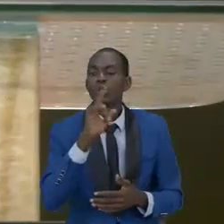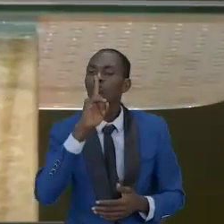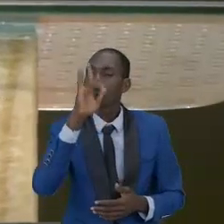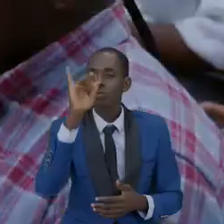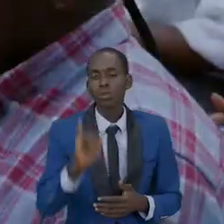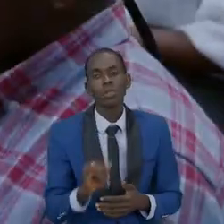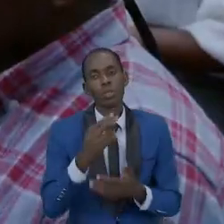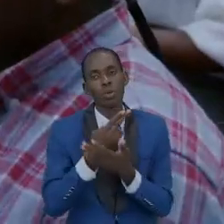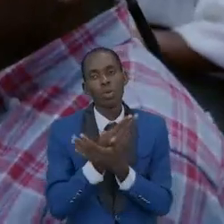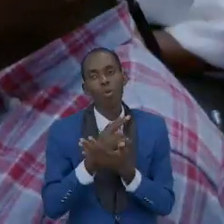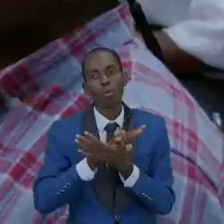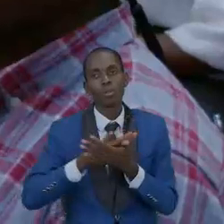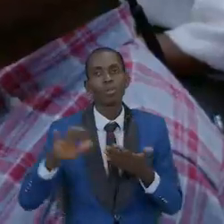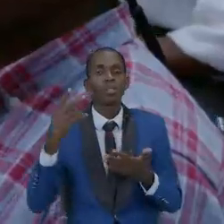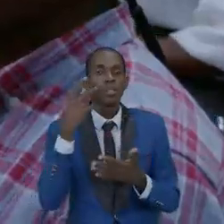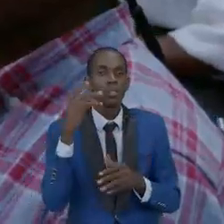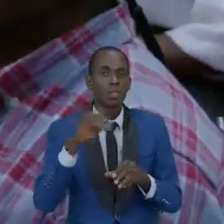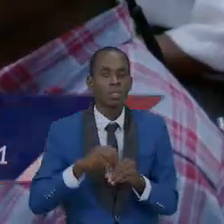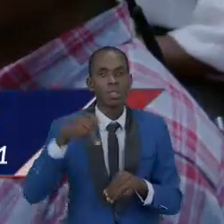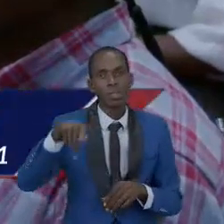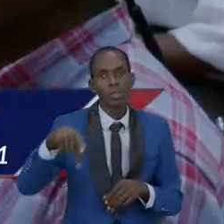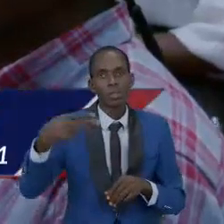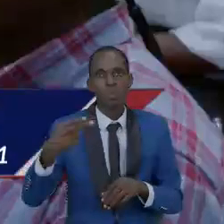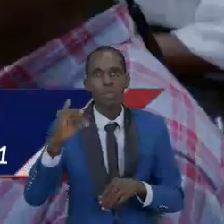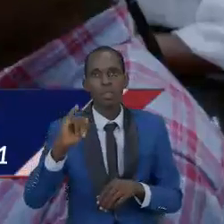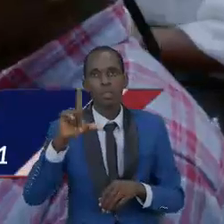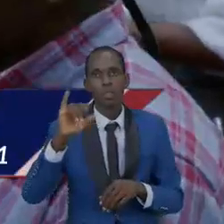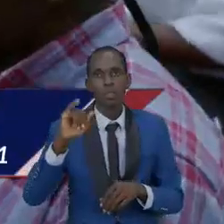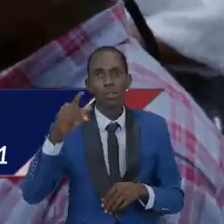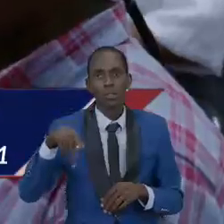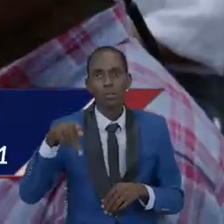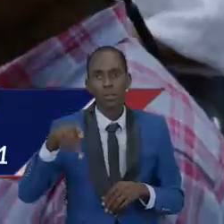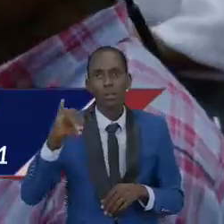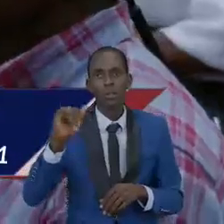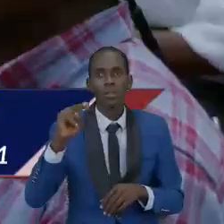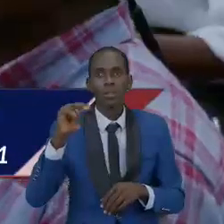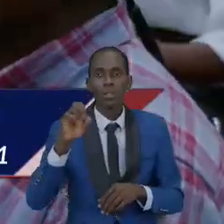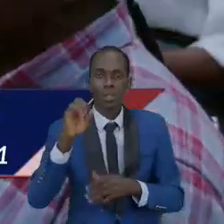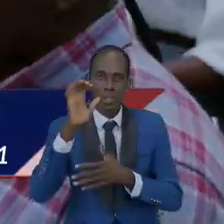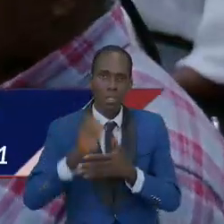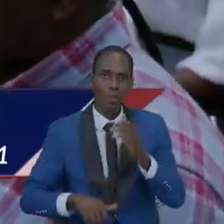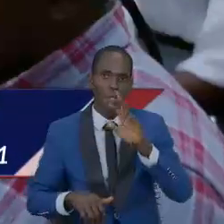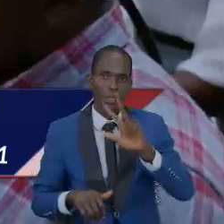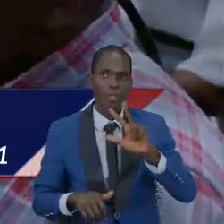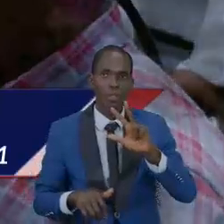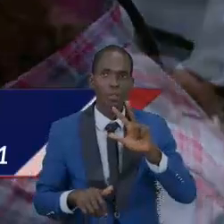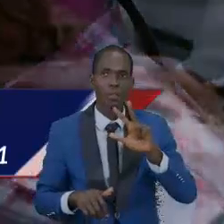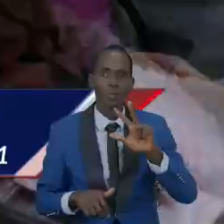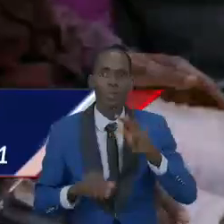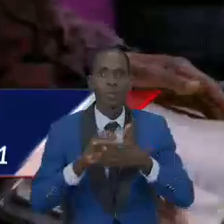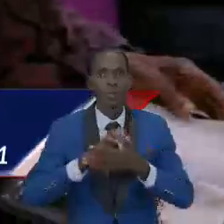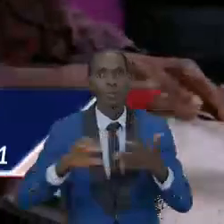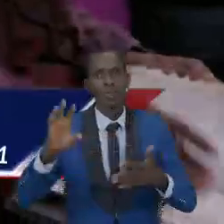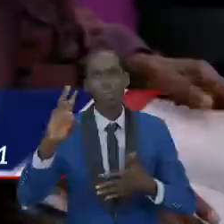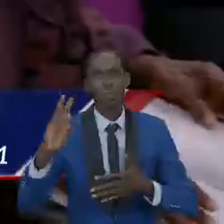Philippians chapter 3. We're looking at verse 6. Philippians chapter 3. We're reading from